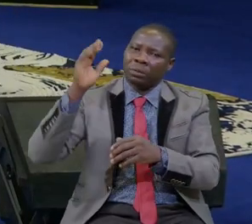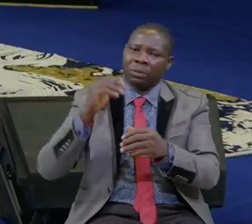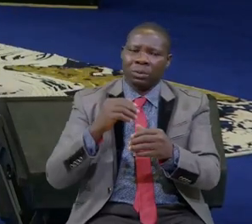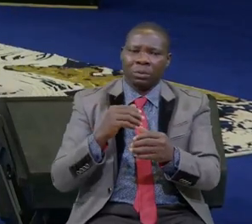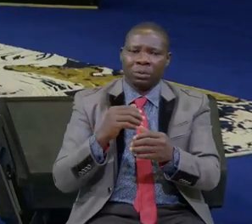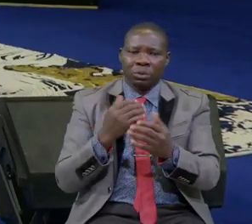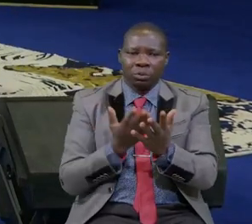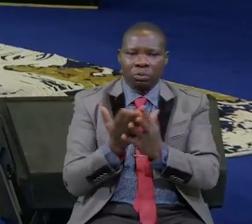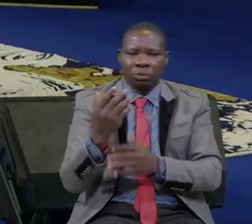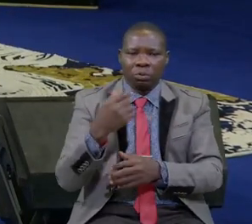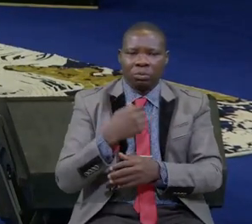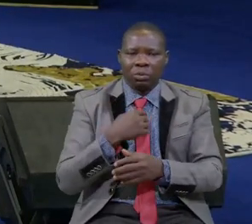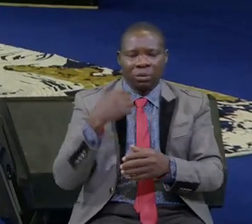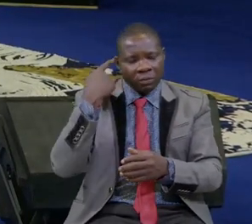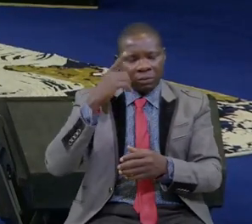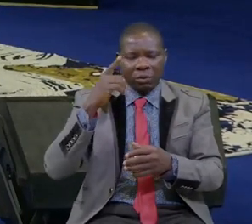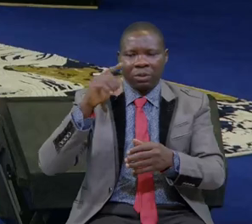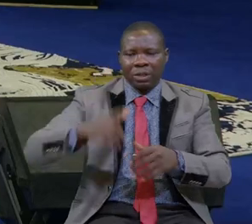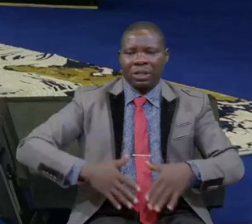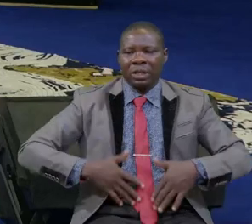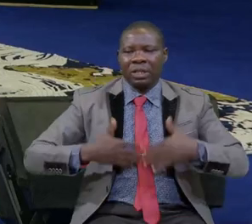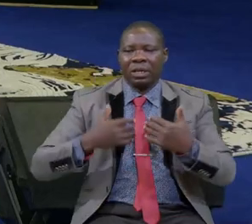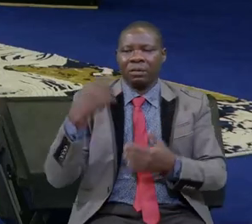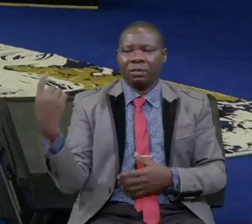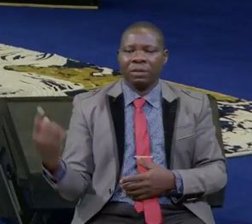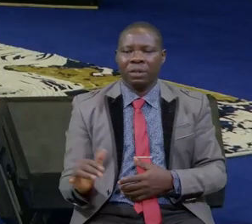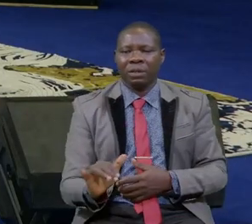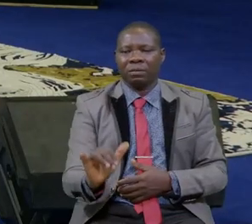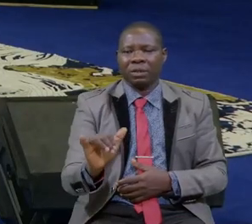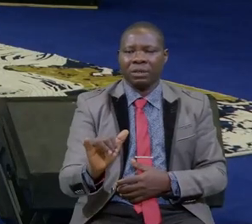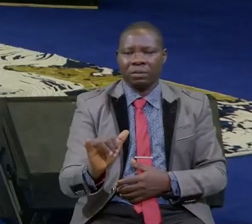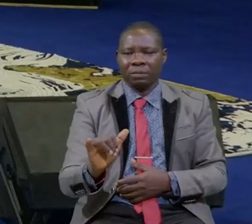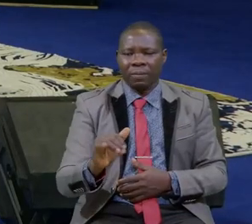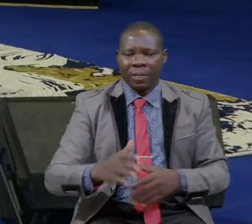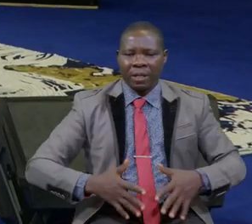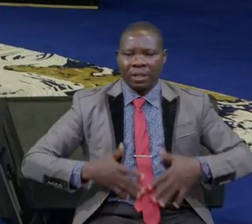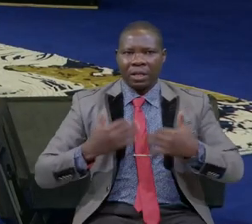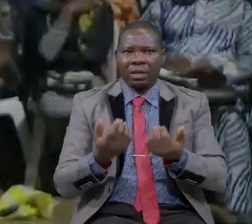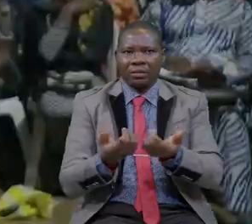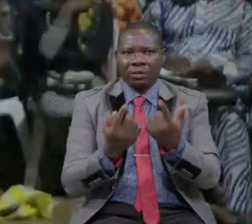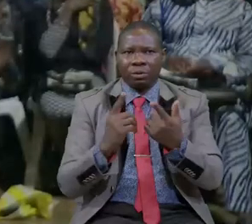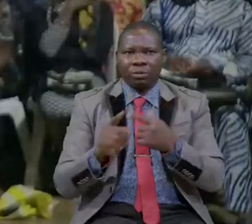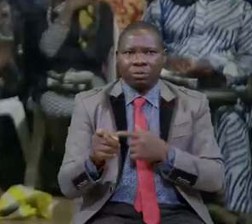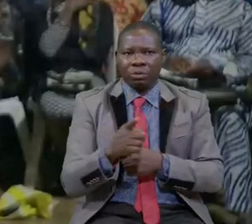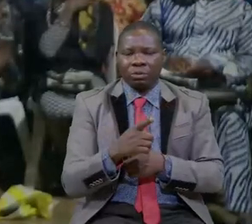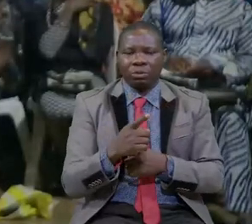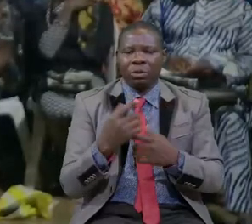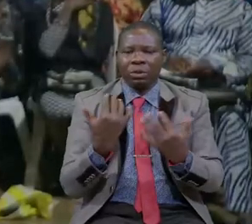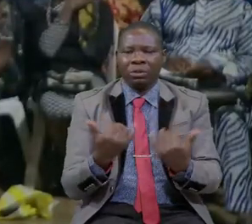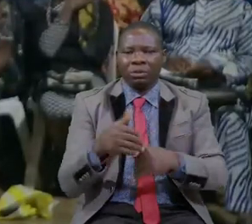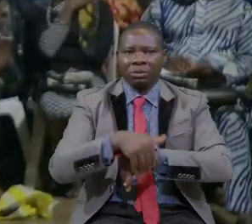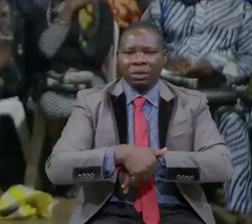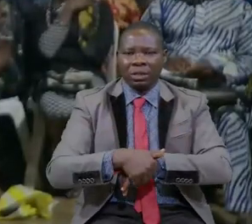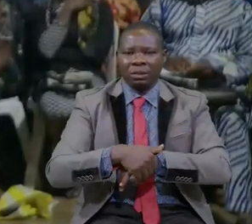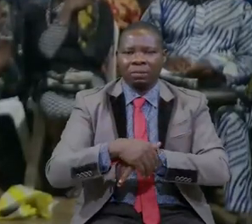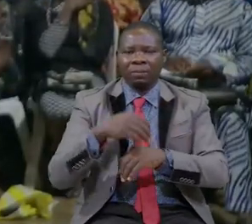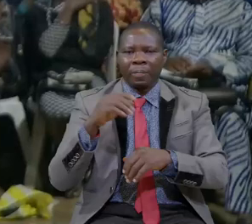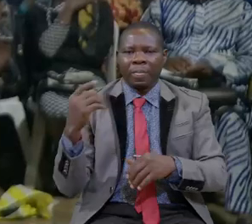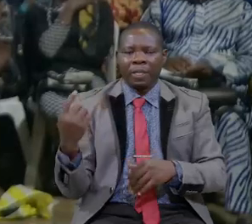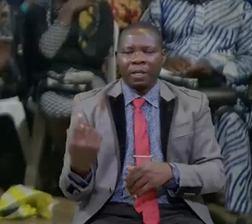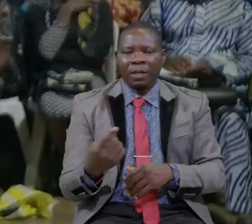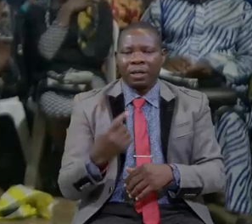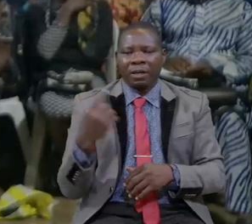life everlasting. Life comes to you tonight. Everlasting life, eternal